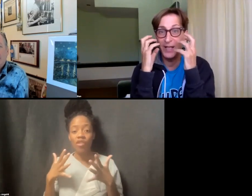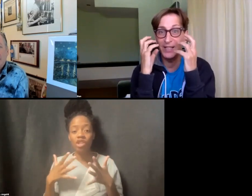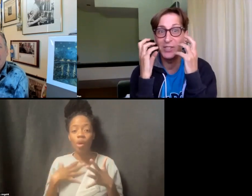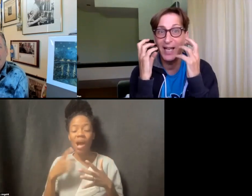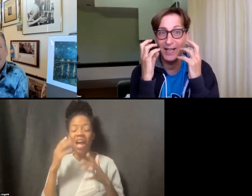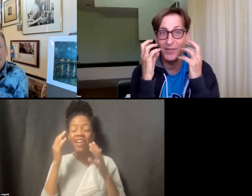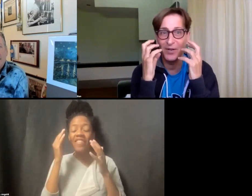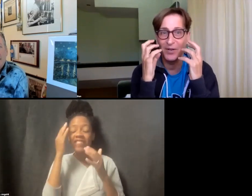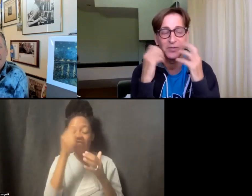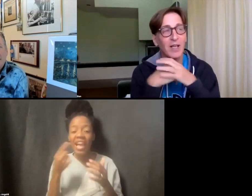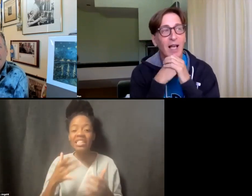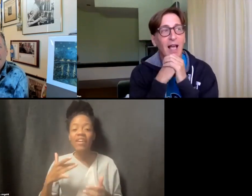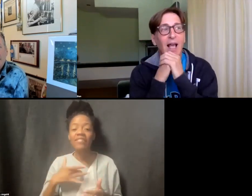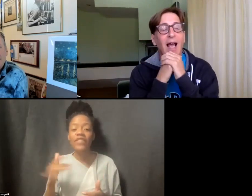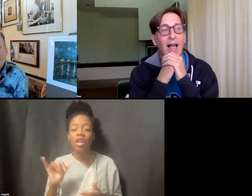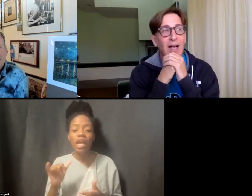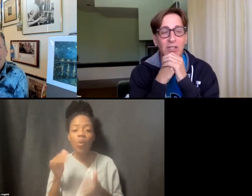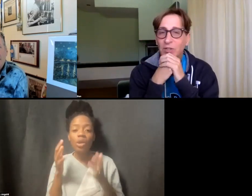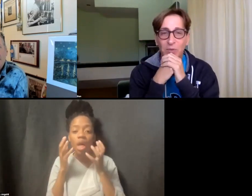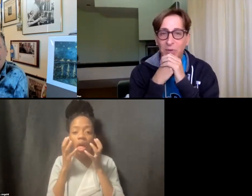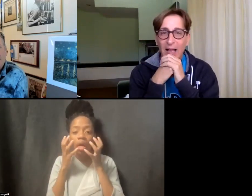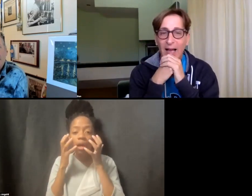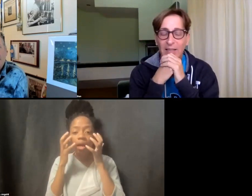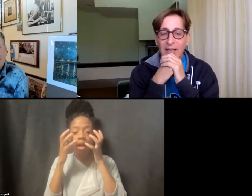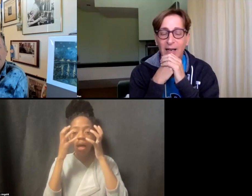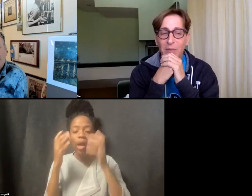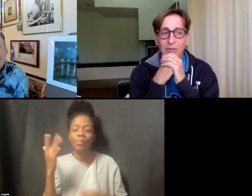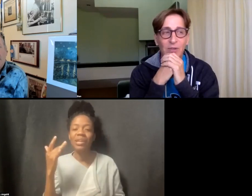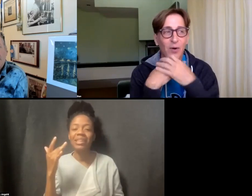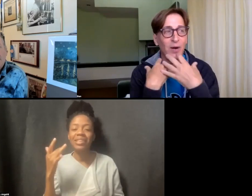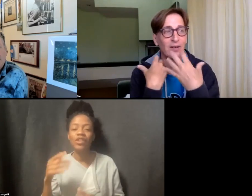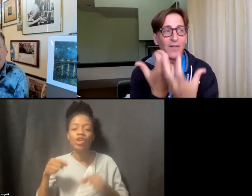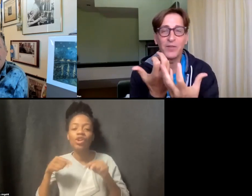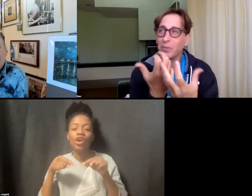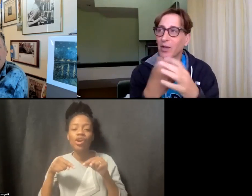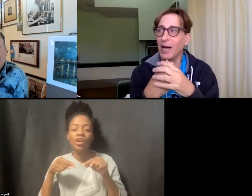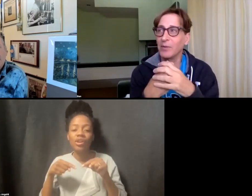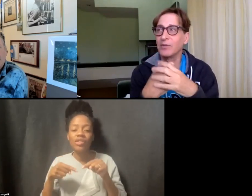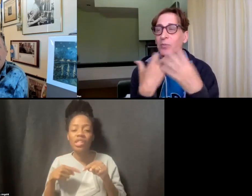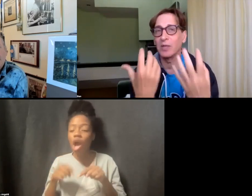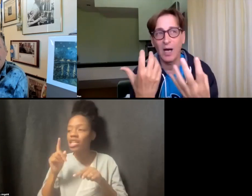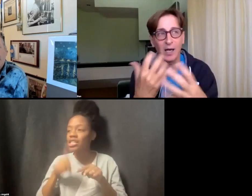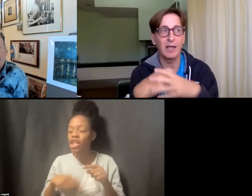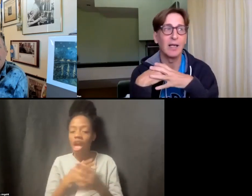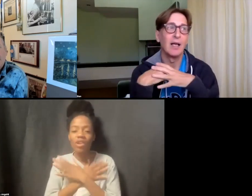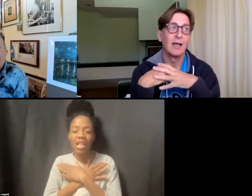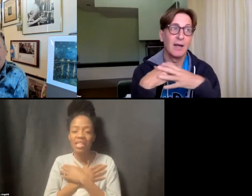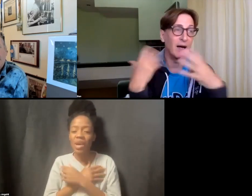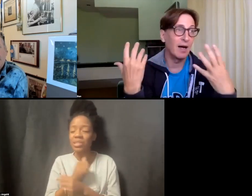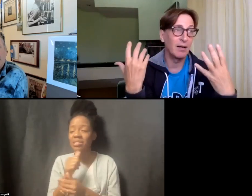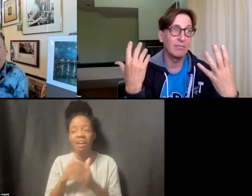could feel it shaking for nerves. Yeah. And I just couldn't relax. And I was so uncomfortable. I was super young and